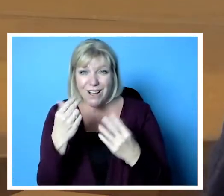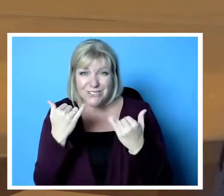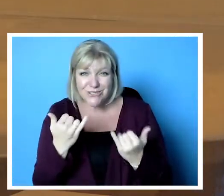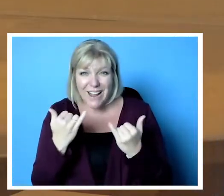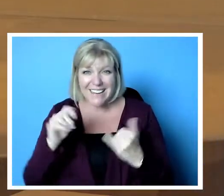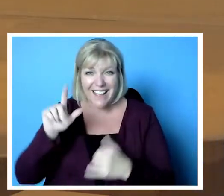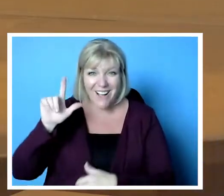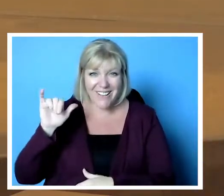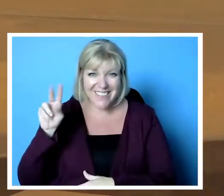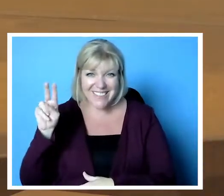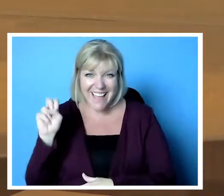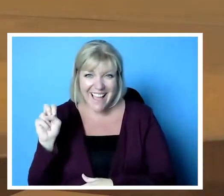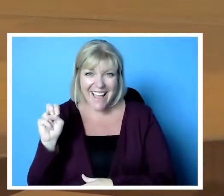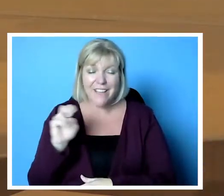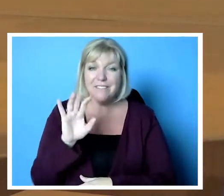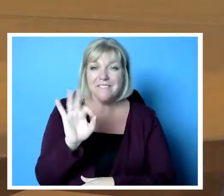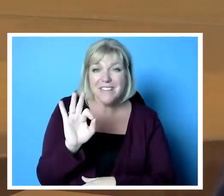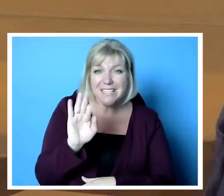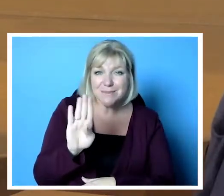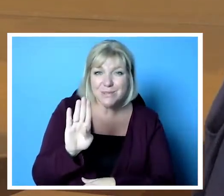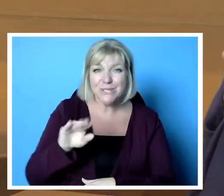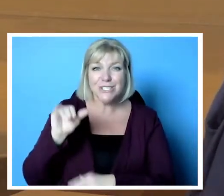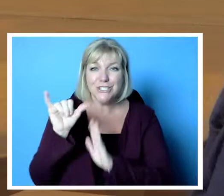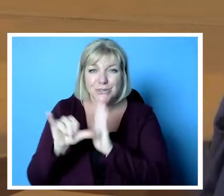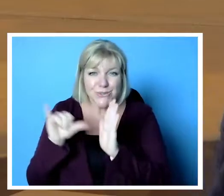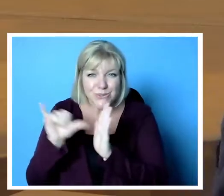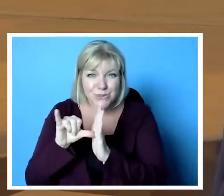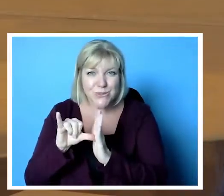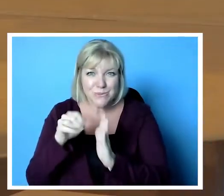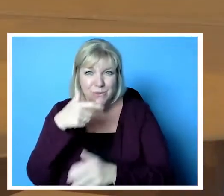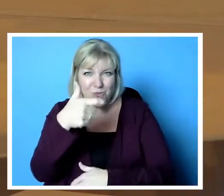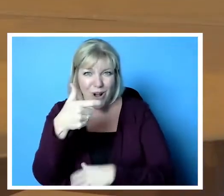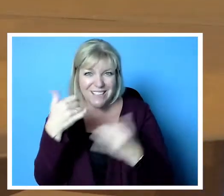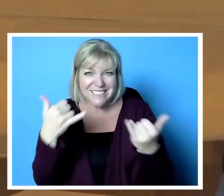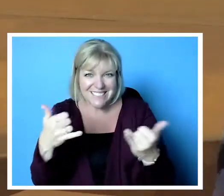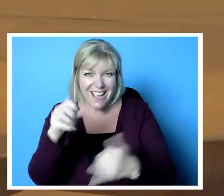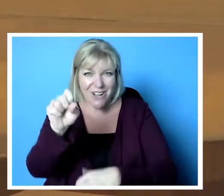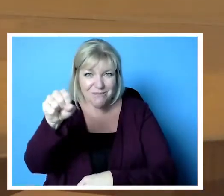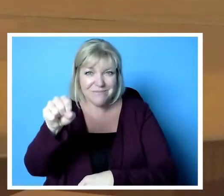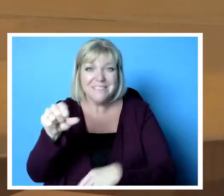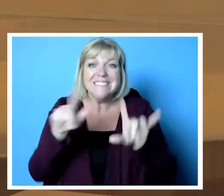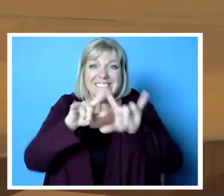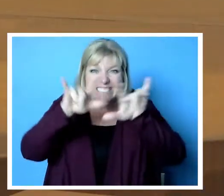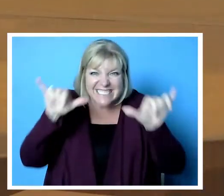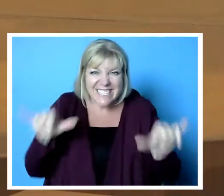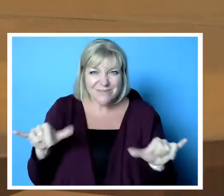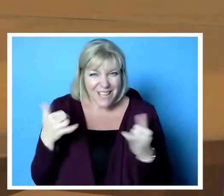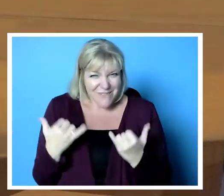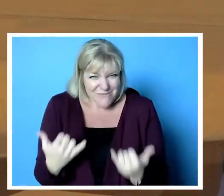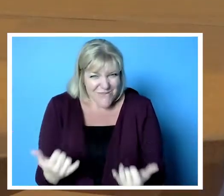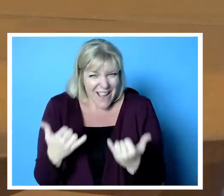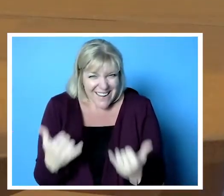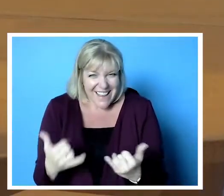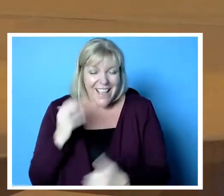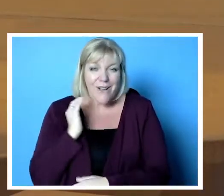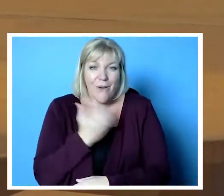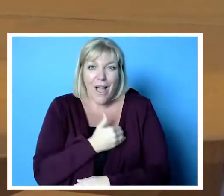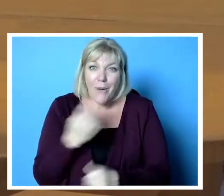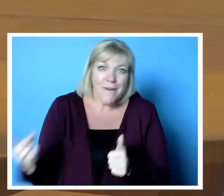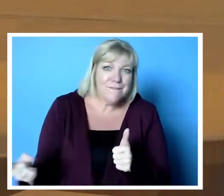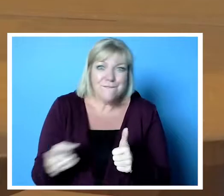during our premiere on Facebook and YouTube, we are also having, right as I speak, our